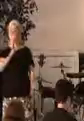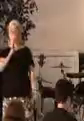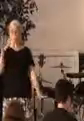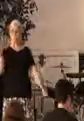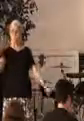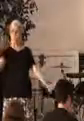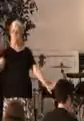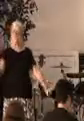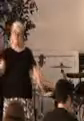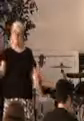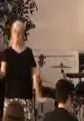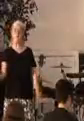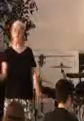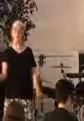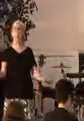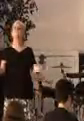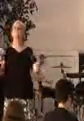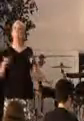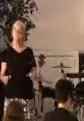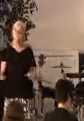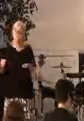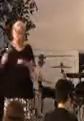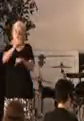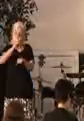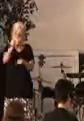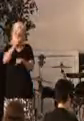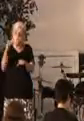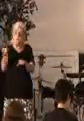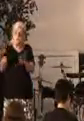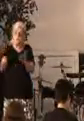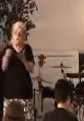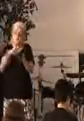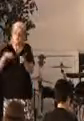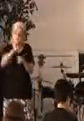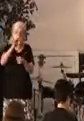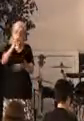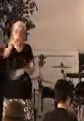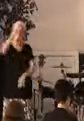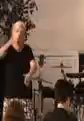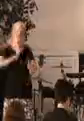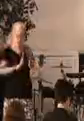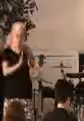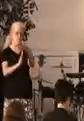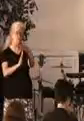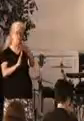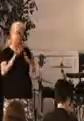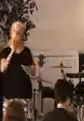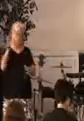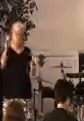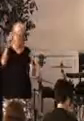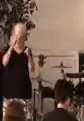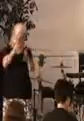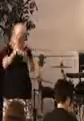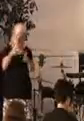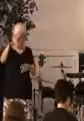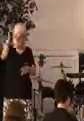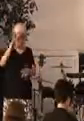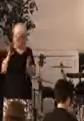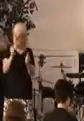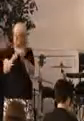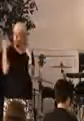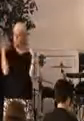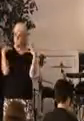need to stand in the anointing of the Holy Spirit, but stand in humility. Speaking the Word of God with